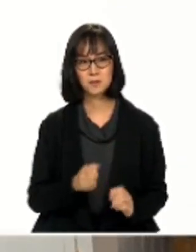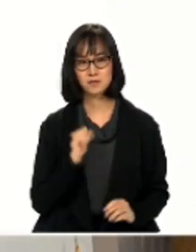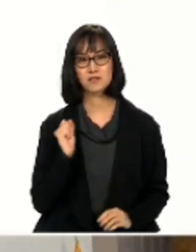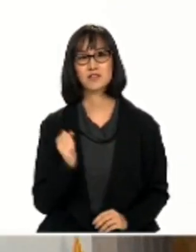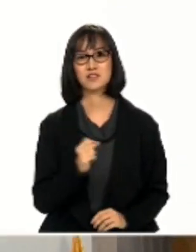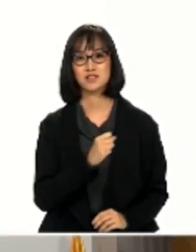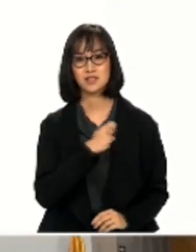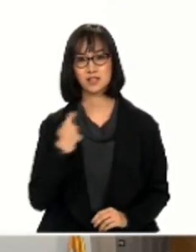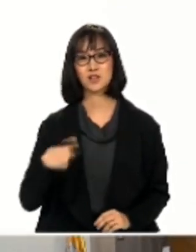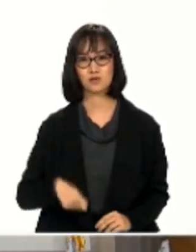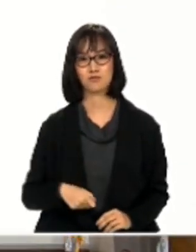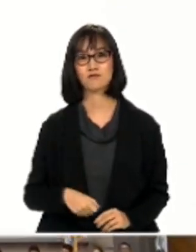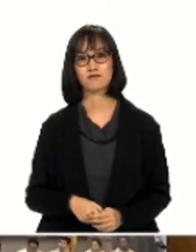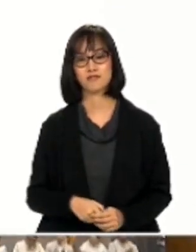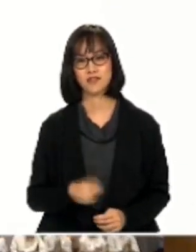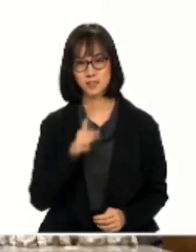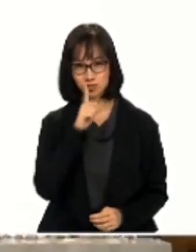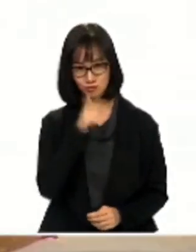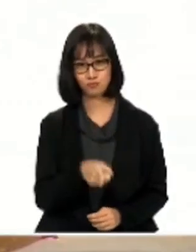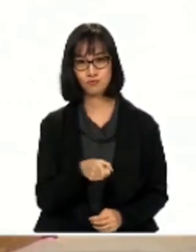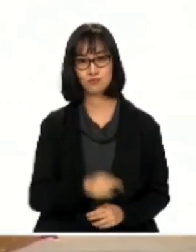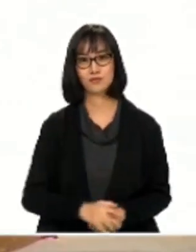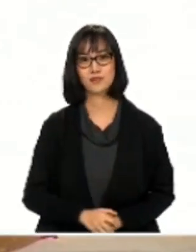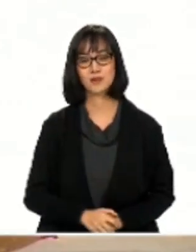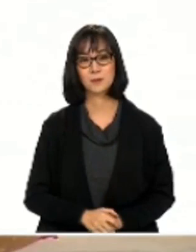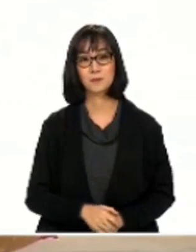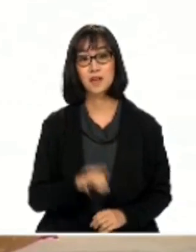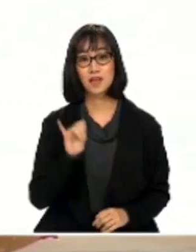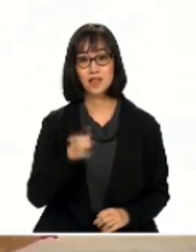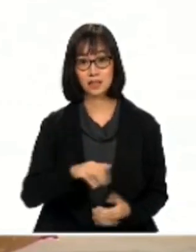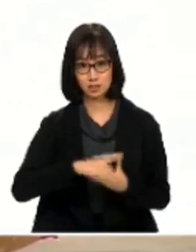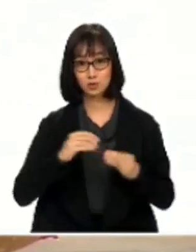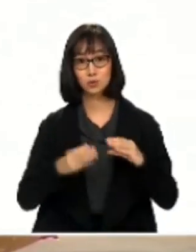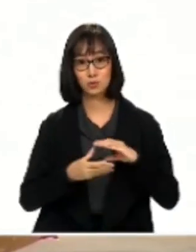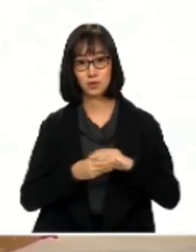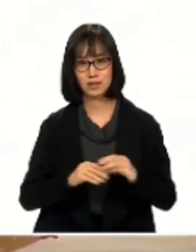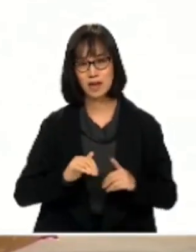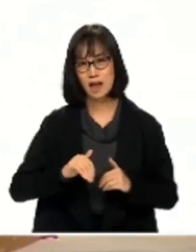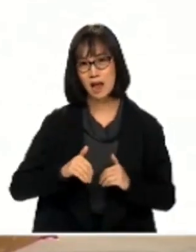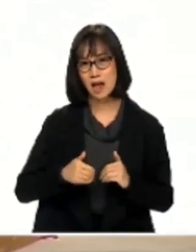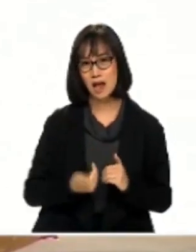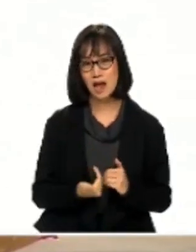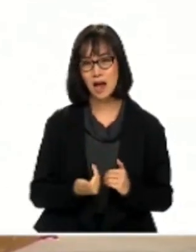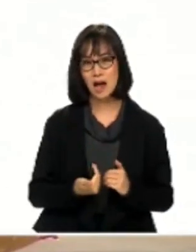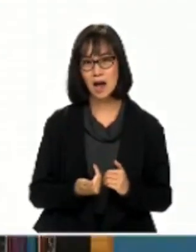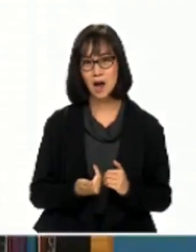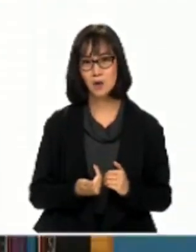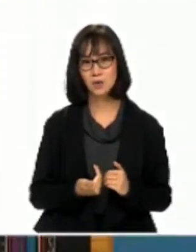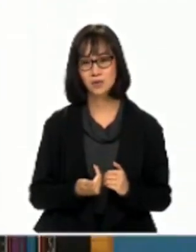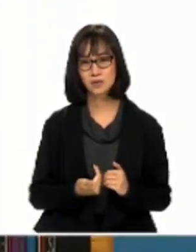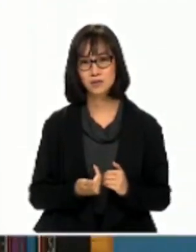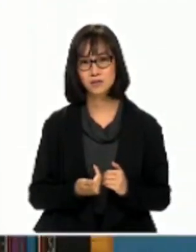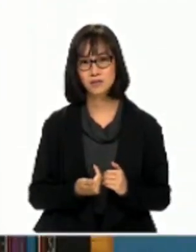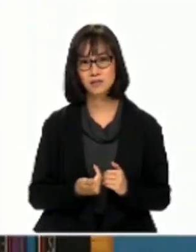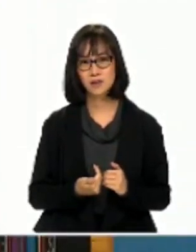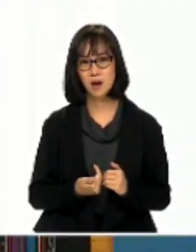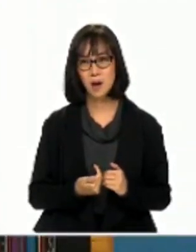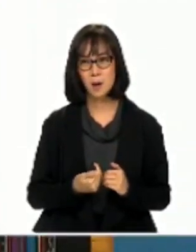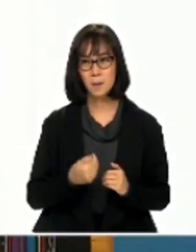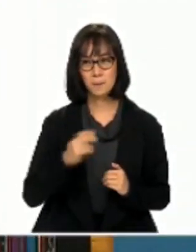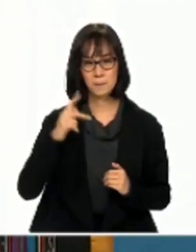yan. That is the story of how convoluted politics